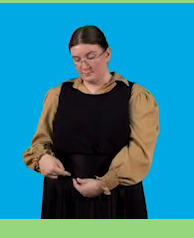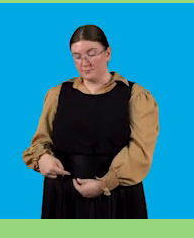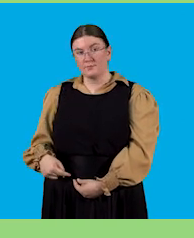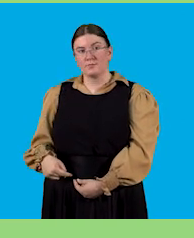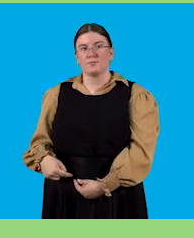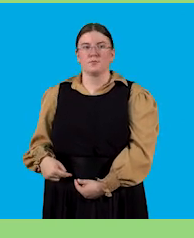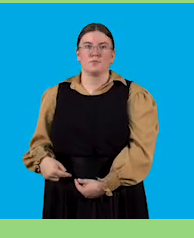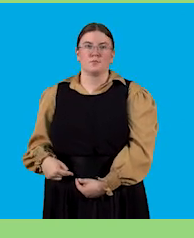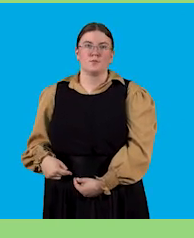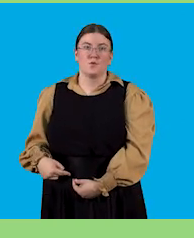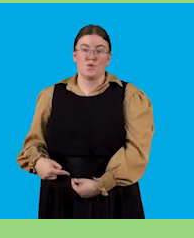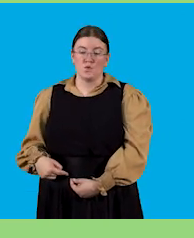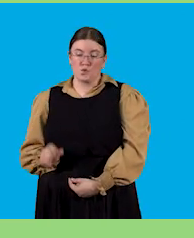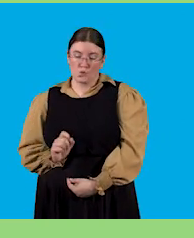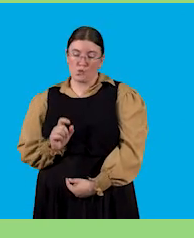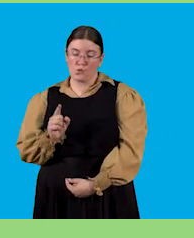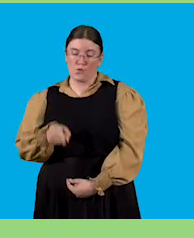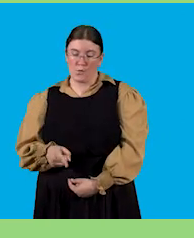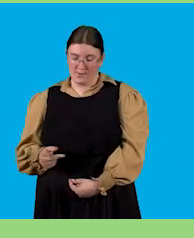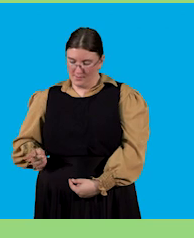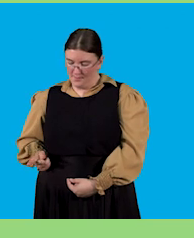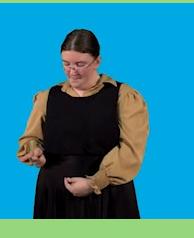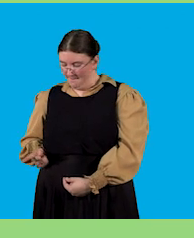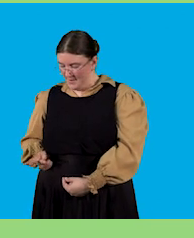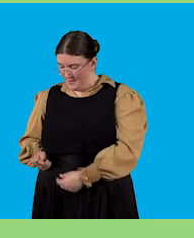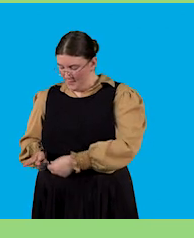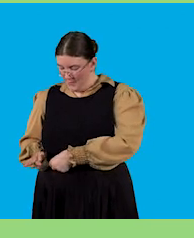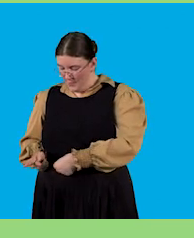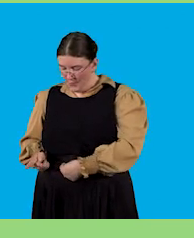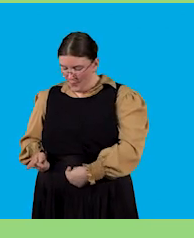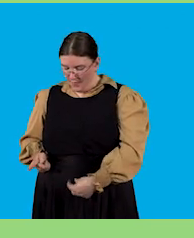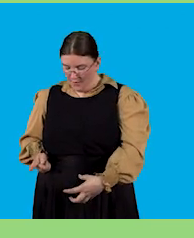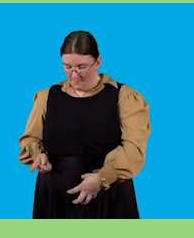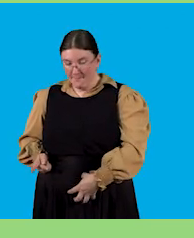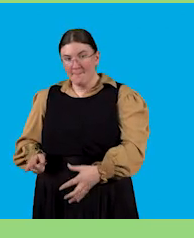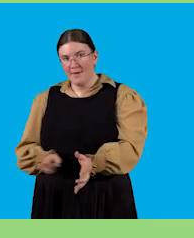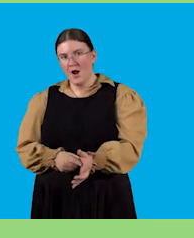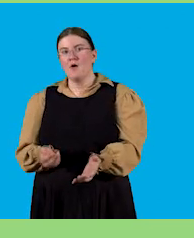that carries urine from the kidney to the bladder. You know that the